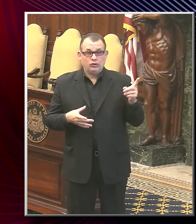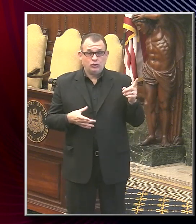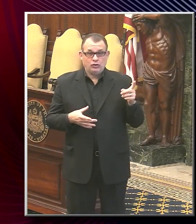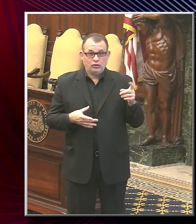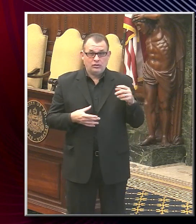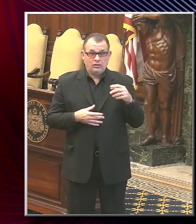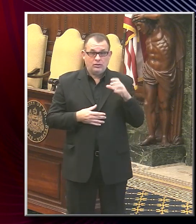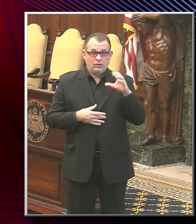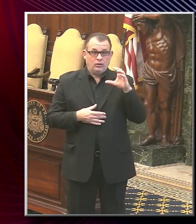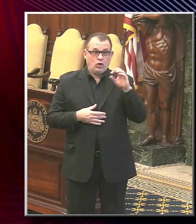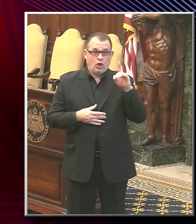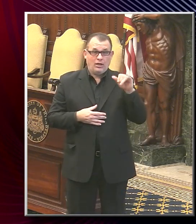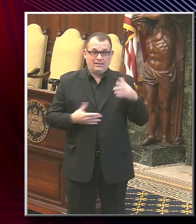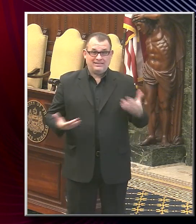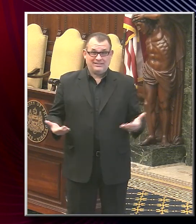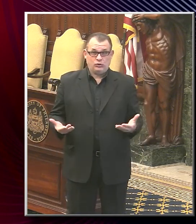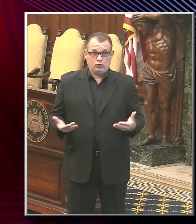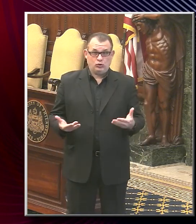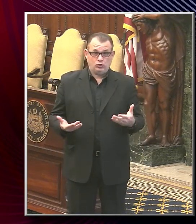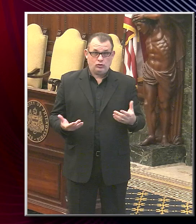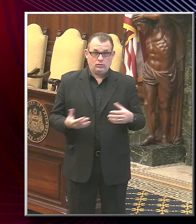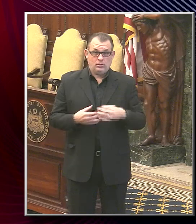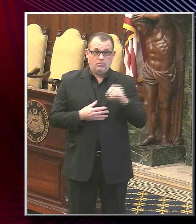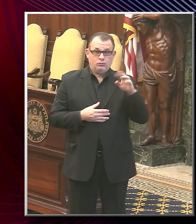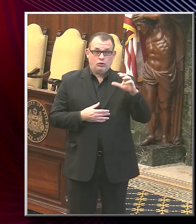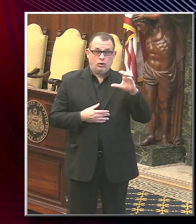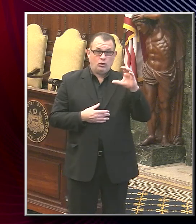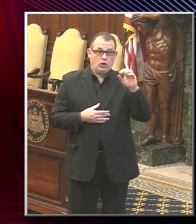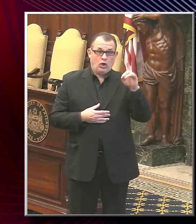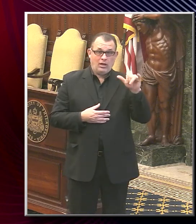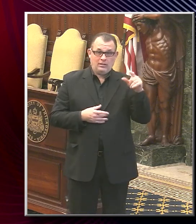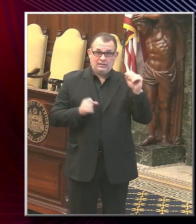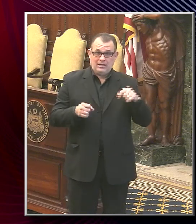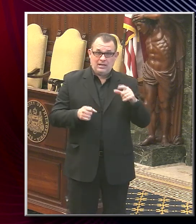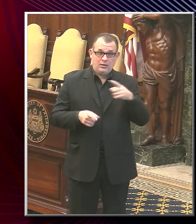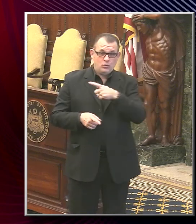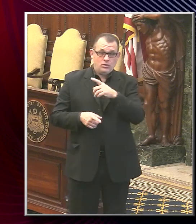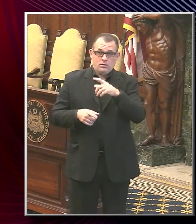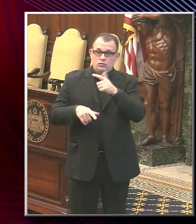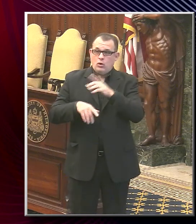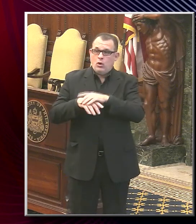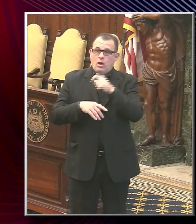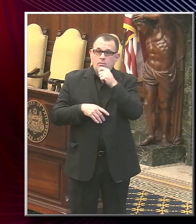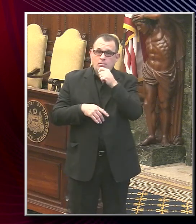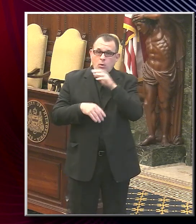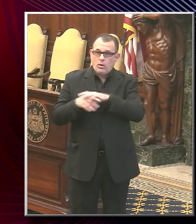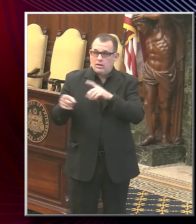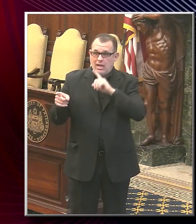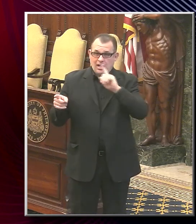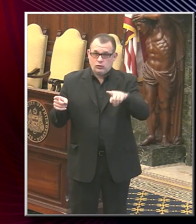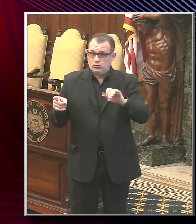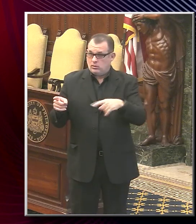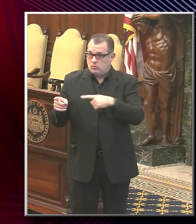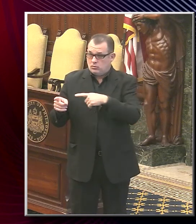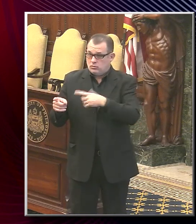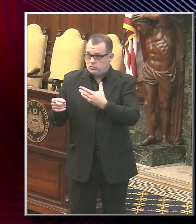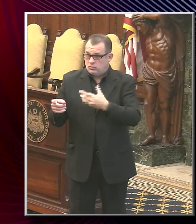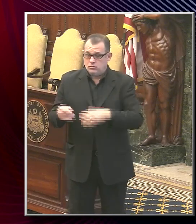Commissioner Carney, are you able to turn on your microphone and video and can address that